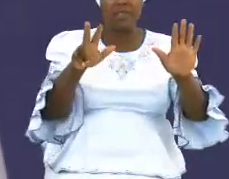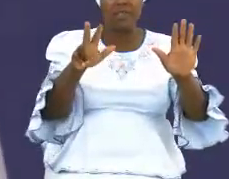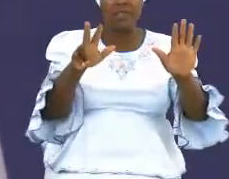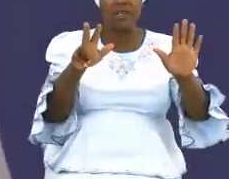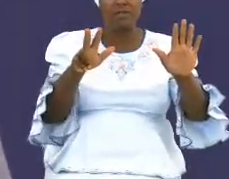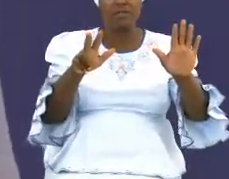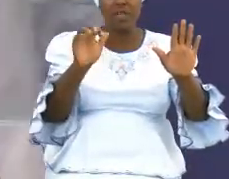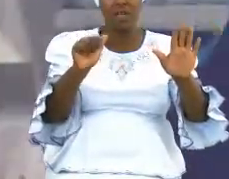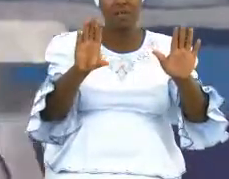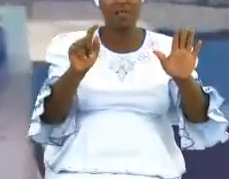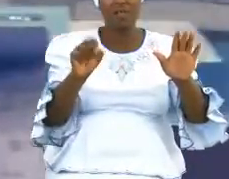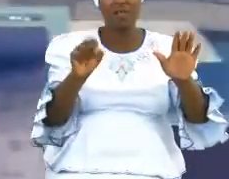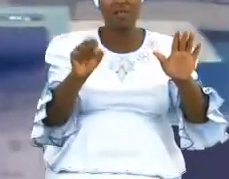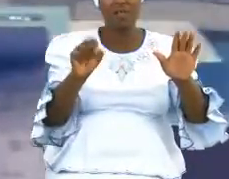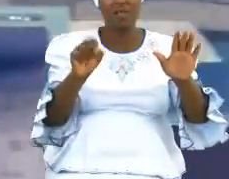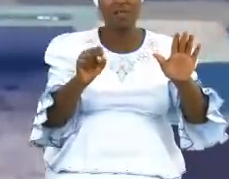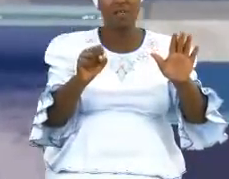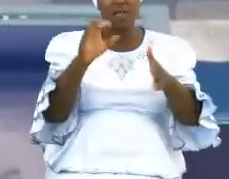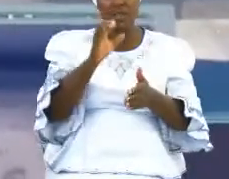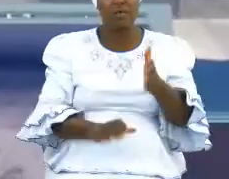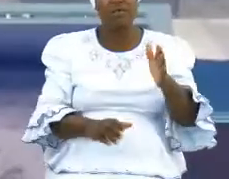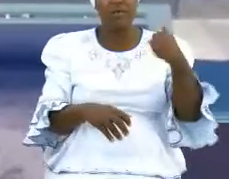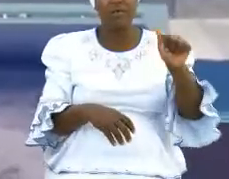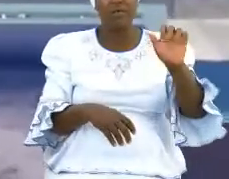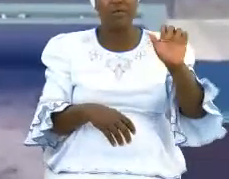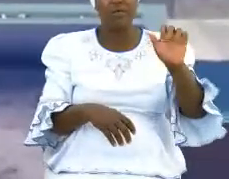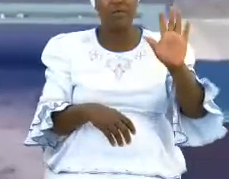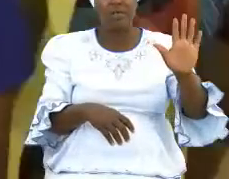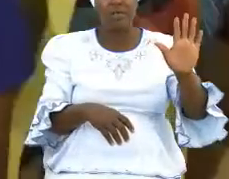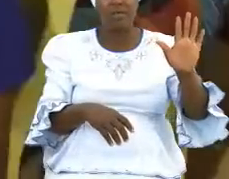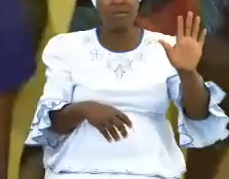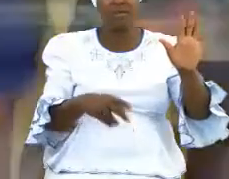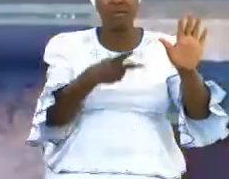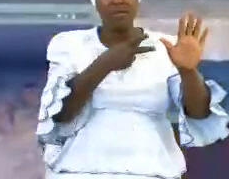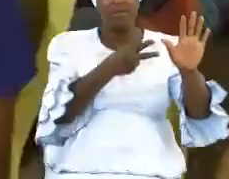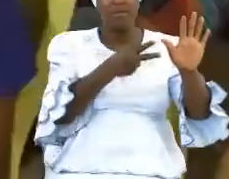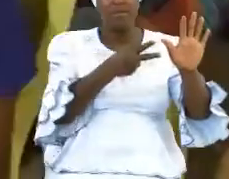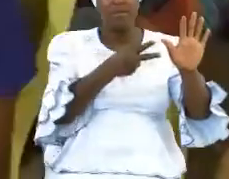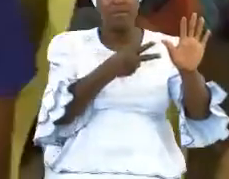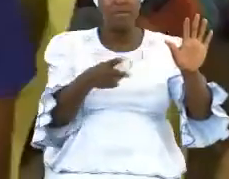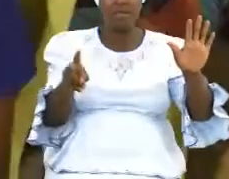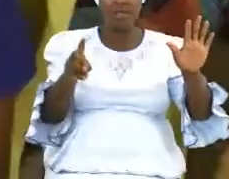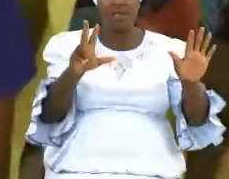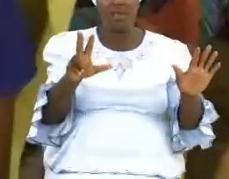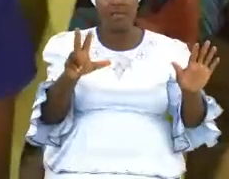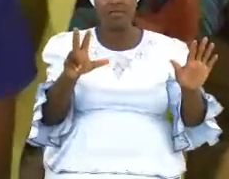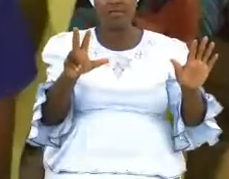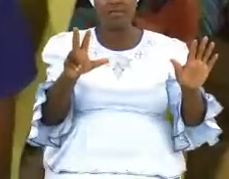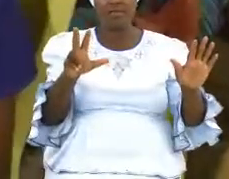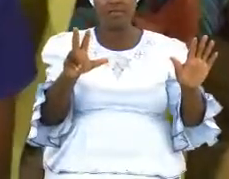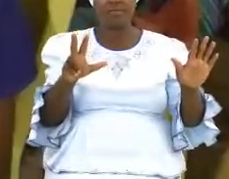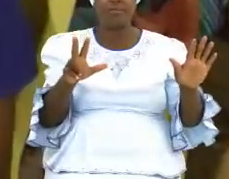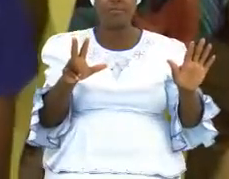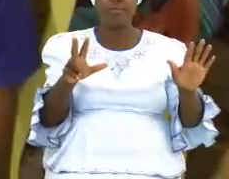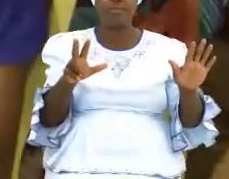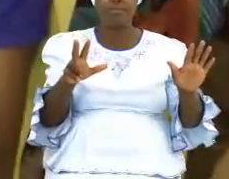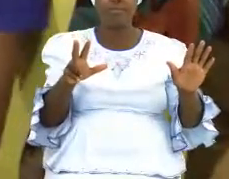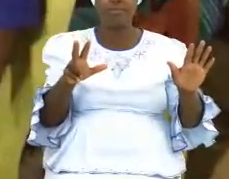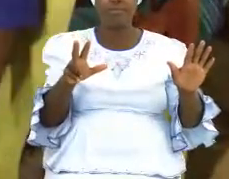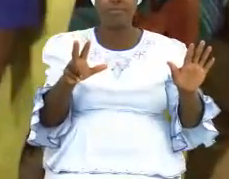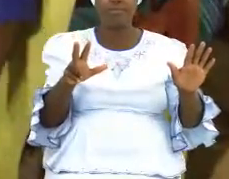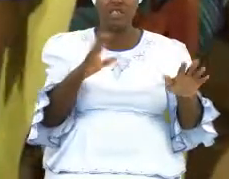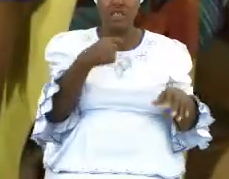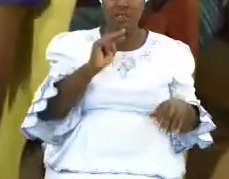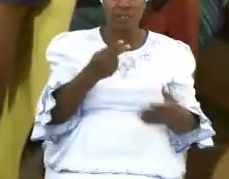Acts chapter 15, reading from verse 3, it tells us